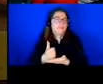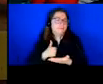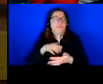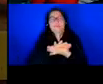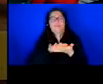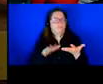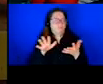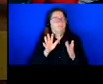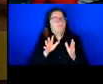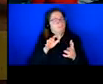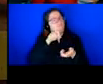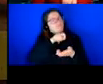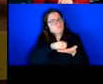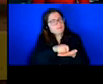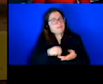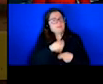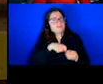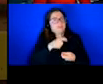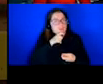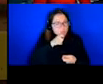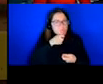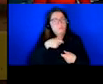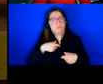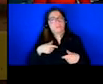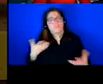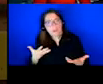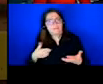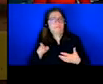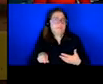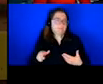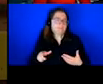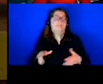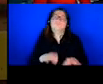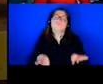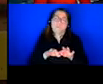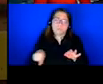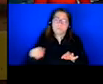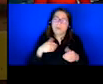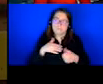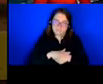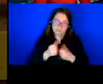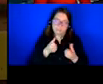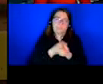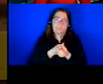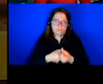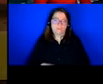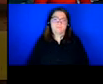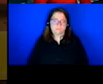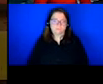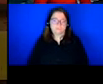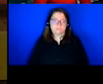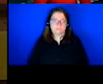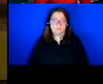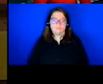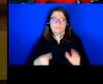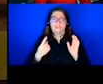like, because you want to ensure that you have the support you have. And it could be a good reflection to them, like, oh, maybe